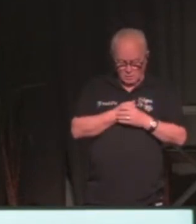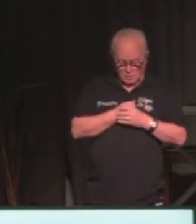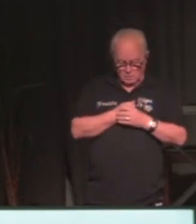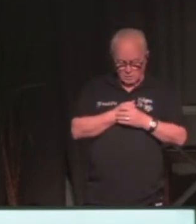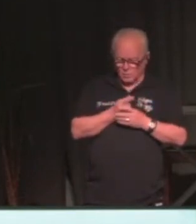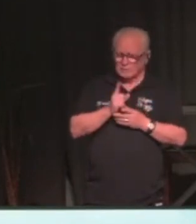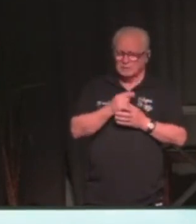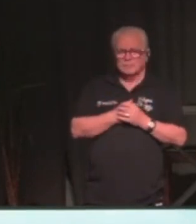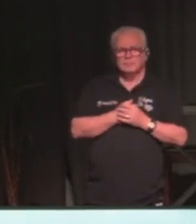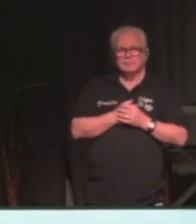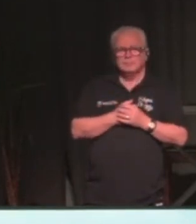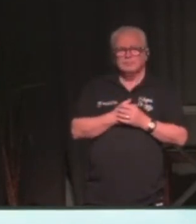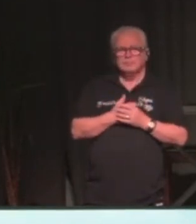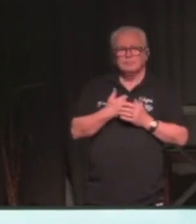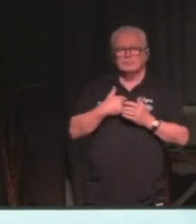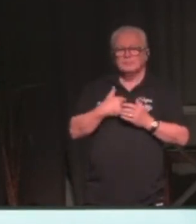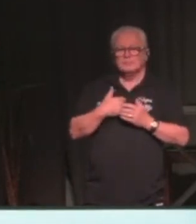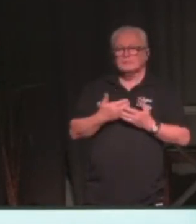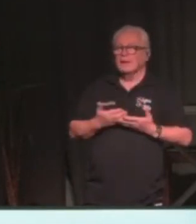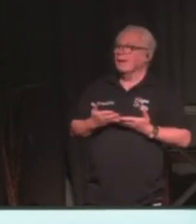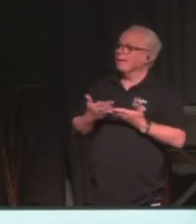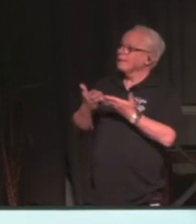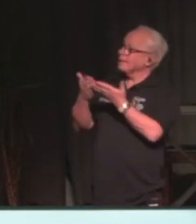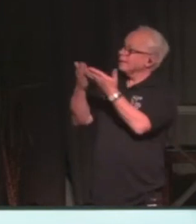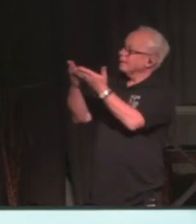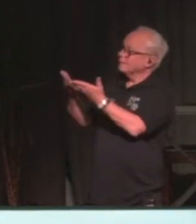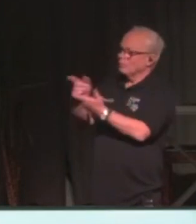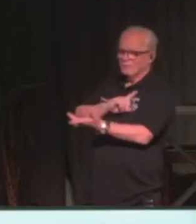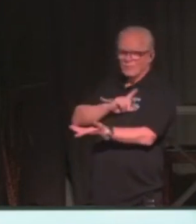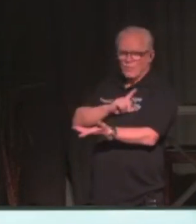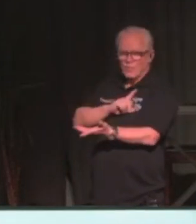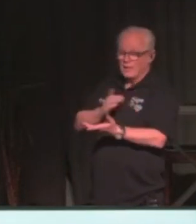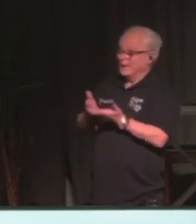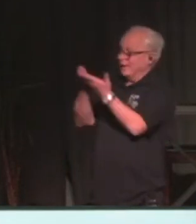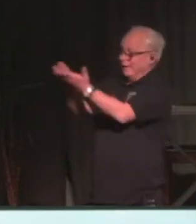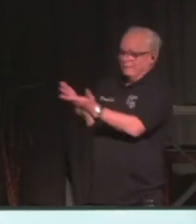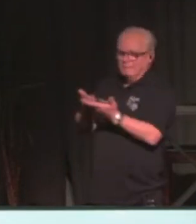I give and have given for the kingdom's cause.